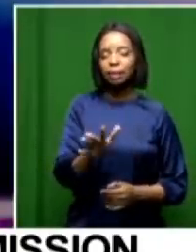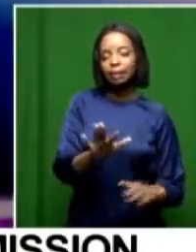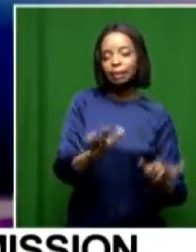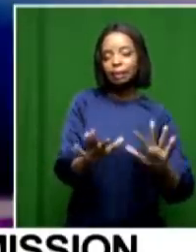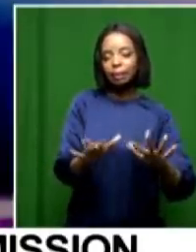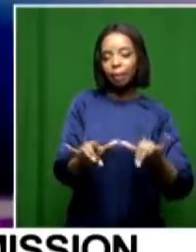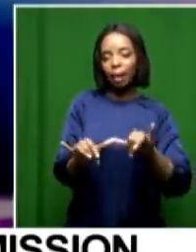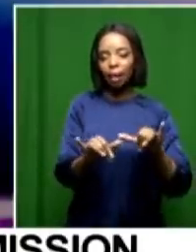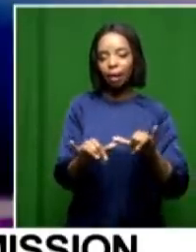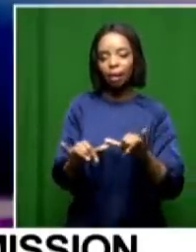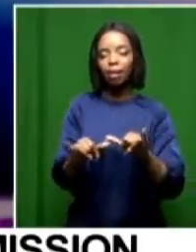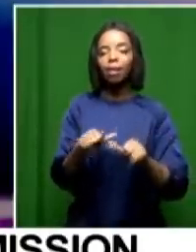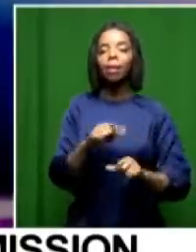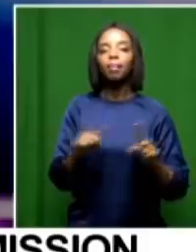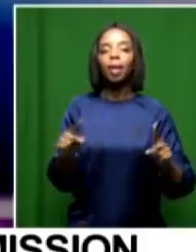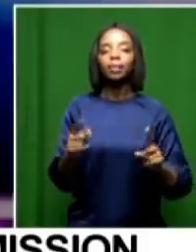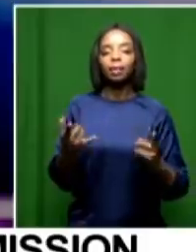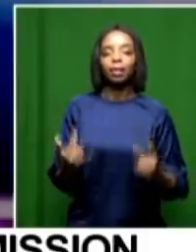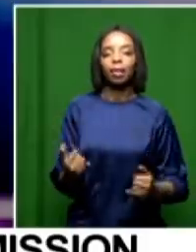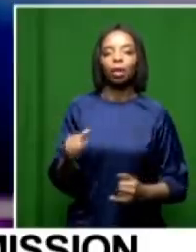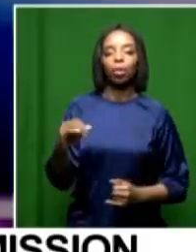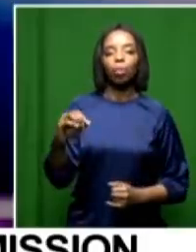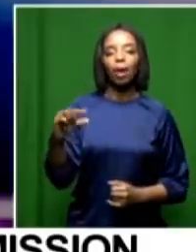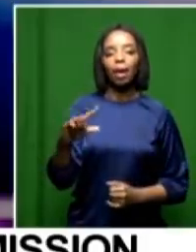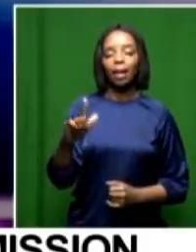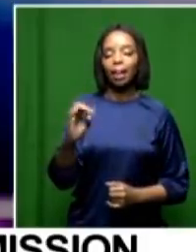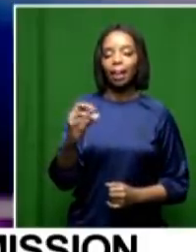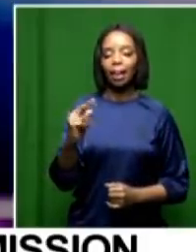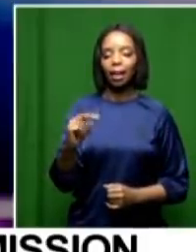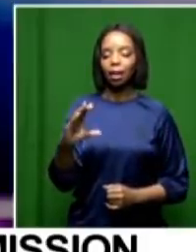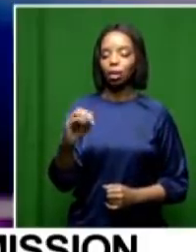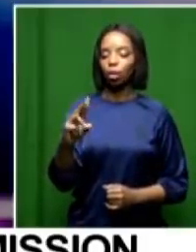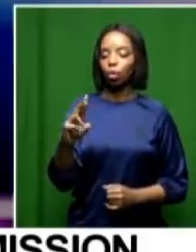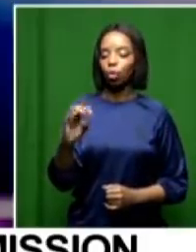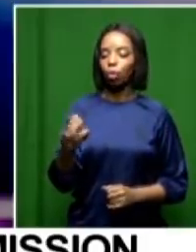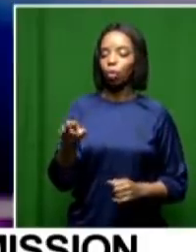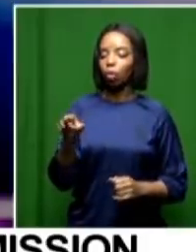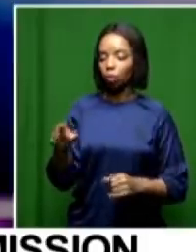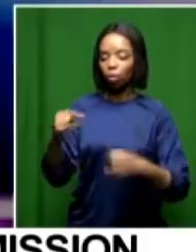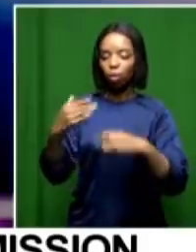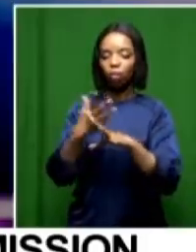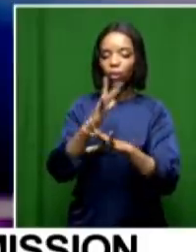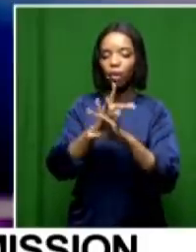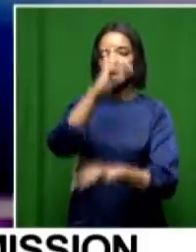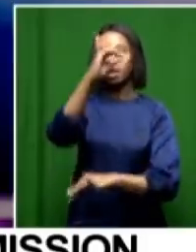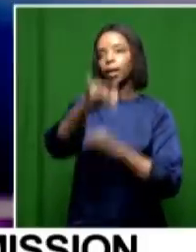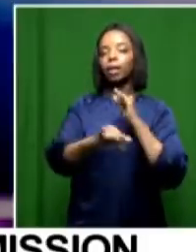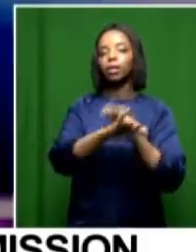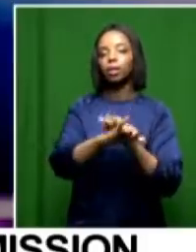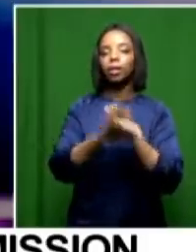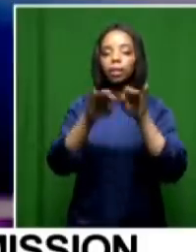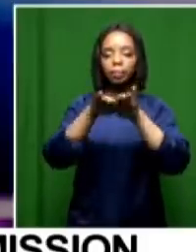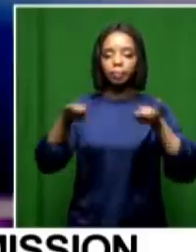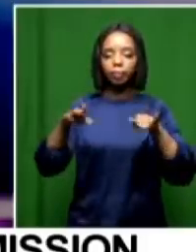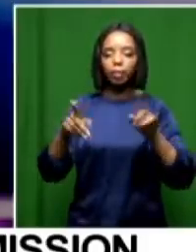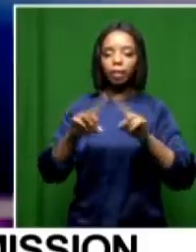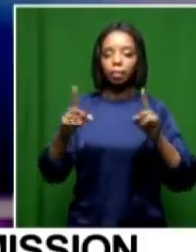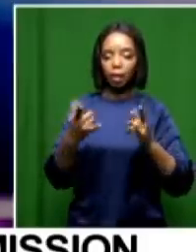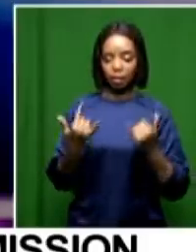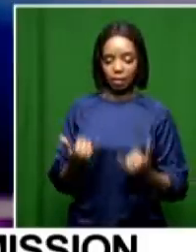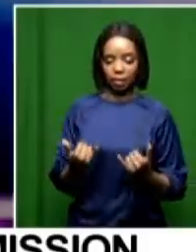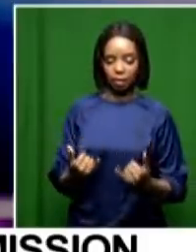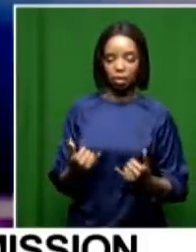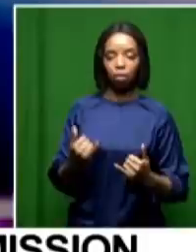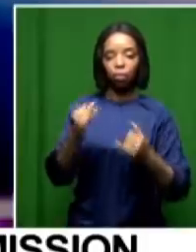one is at a much larger and nefarious and international scale. Yeah. And I think the forces that we're dealing with when one refers to a mining and oil giant at the level